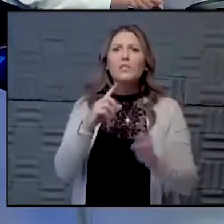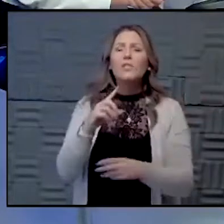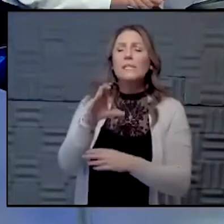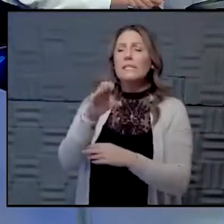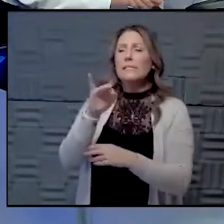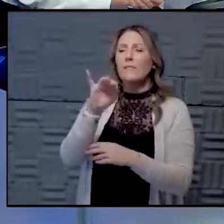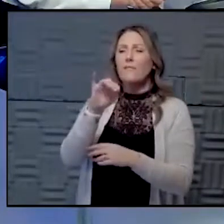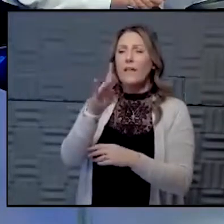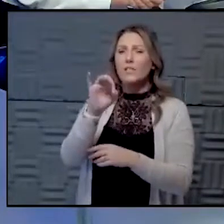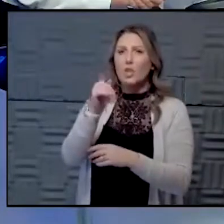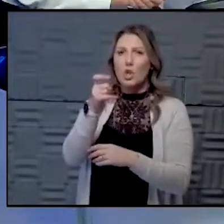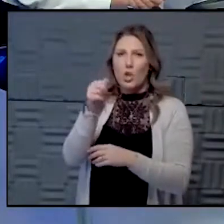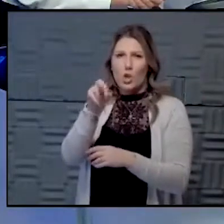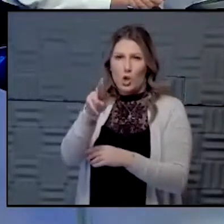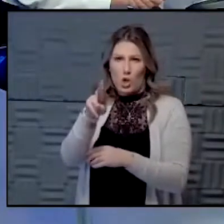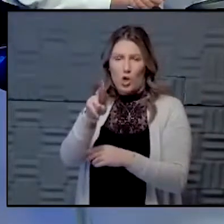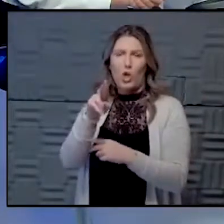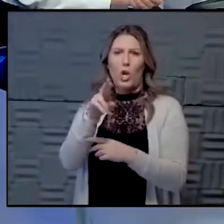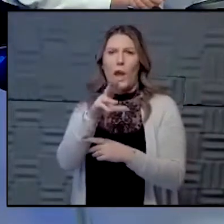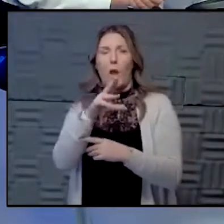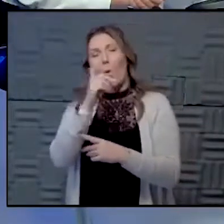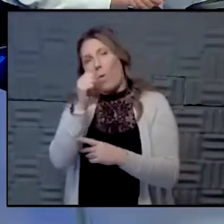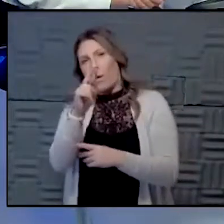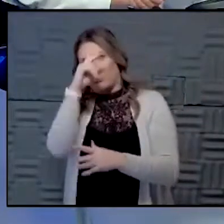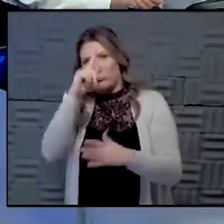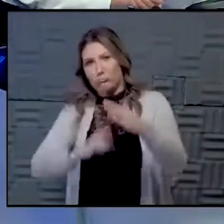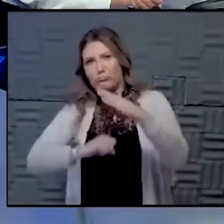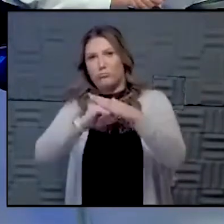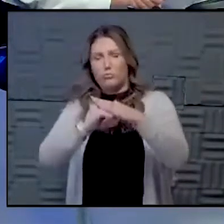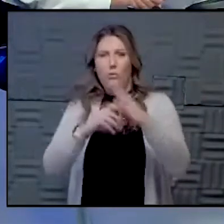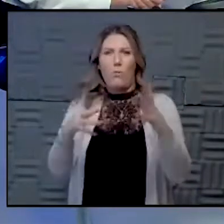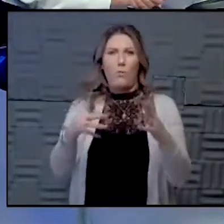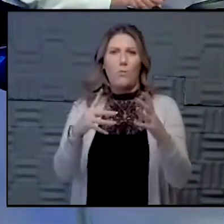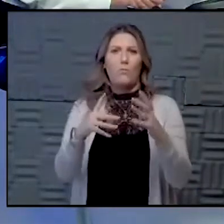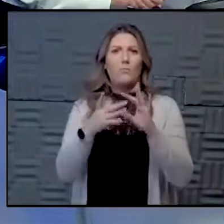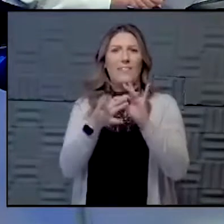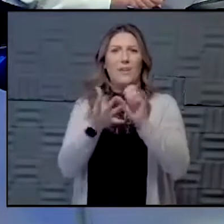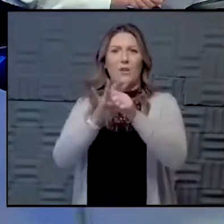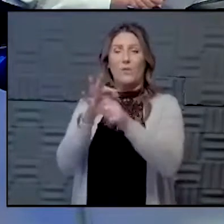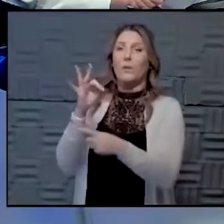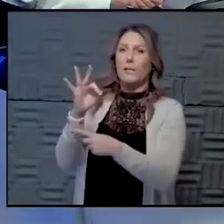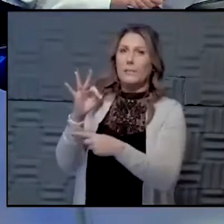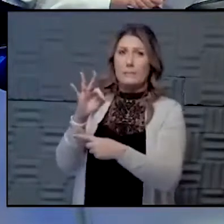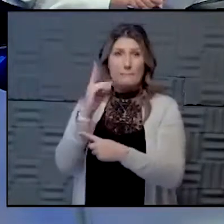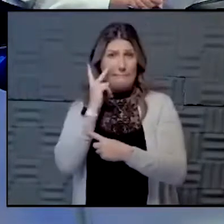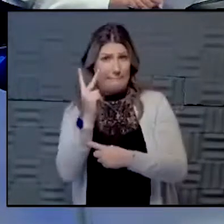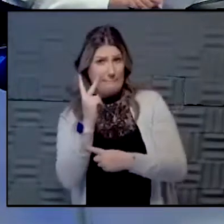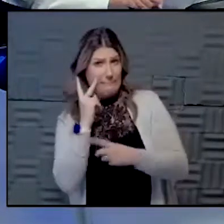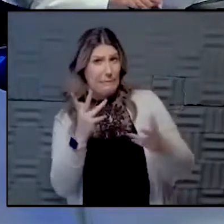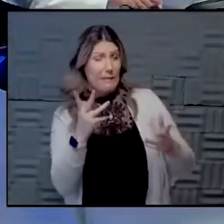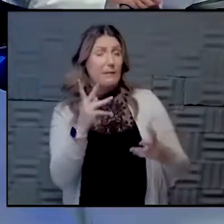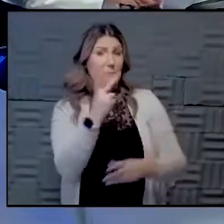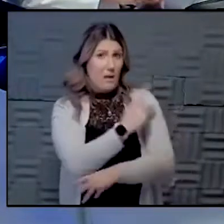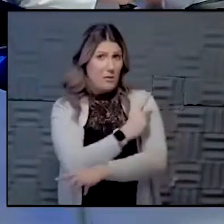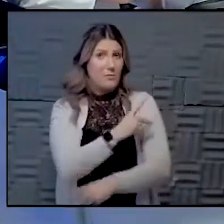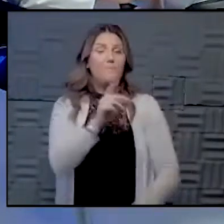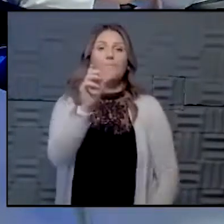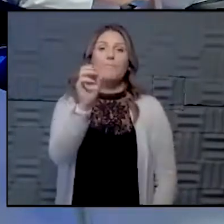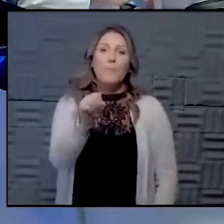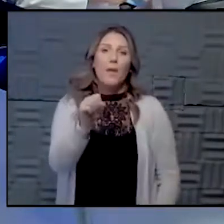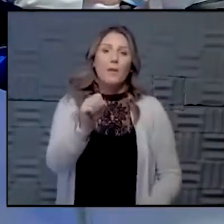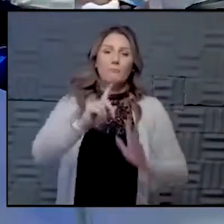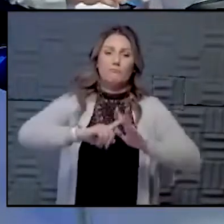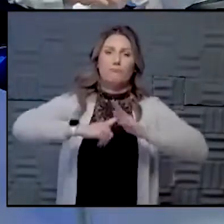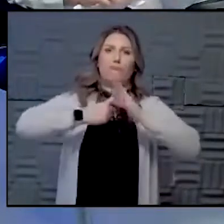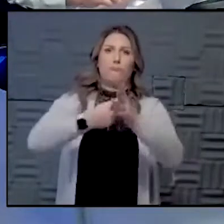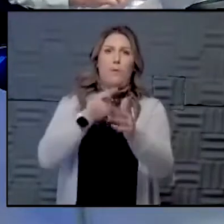or stroke have you seen with COVID-19? Is that something you all have been taking care of patients with? We certainly have. Initially, with the